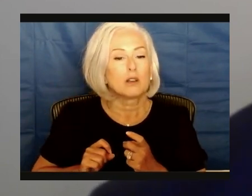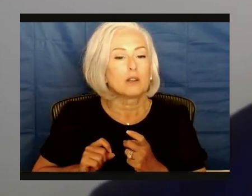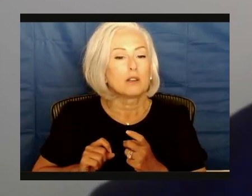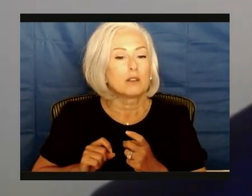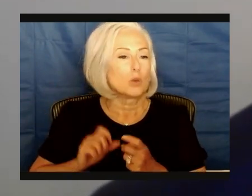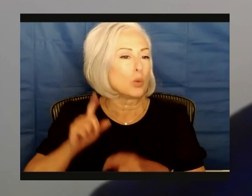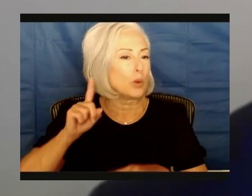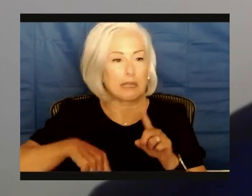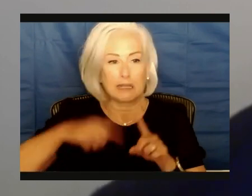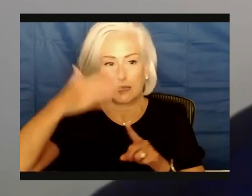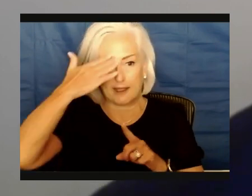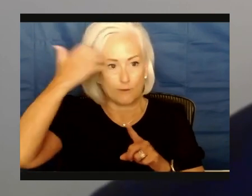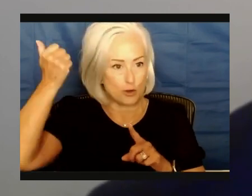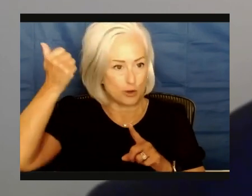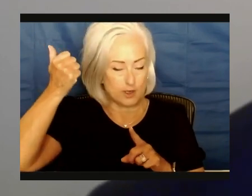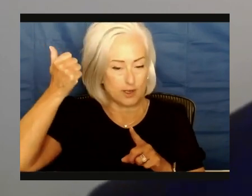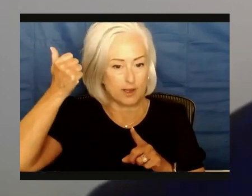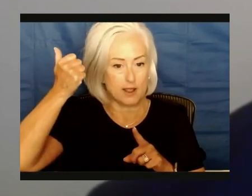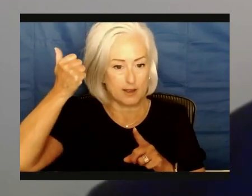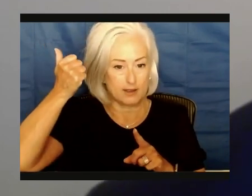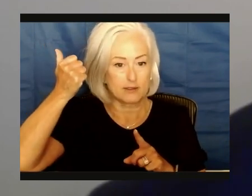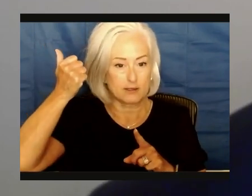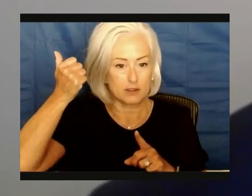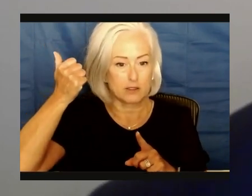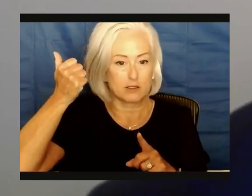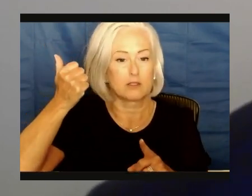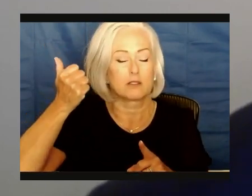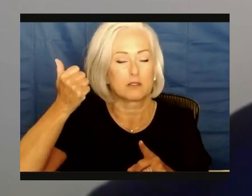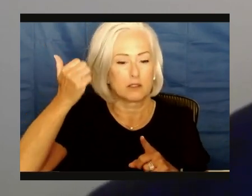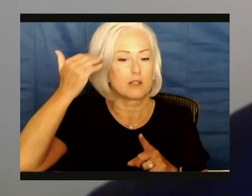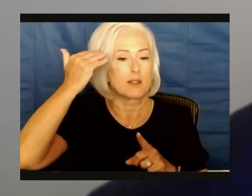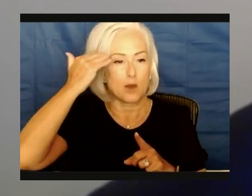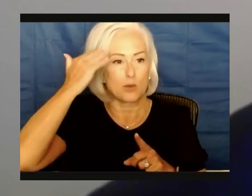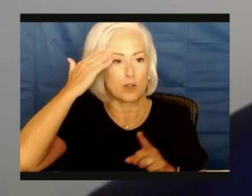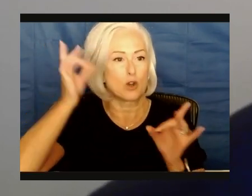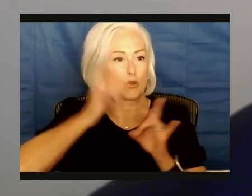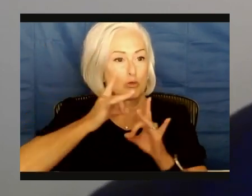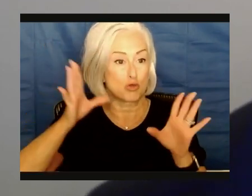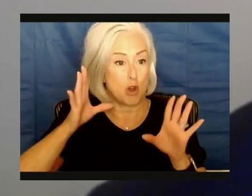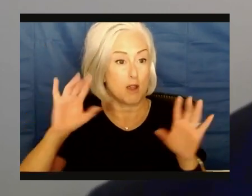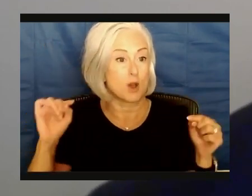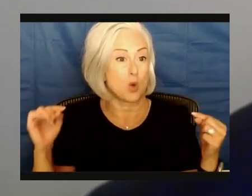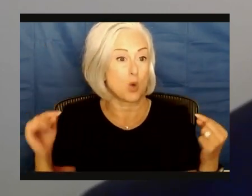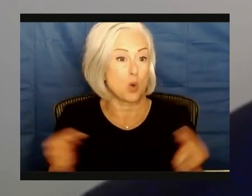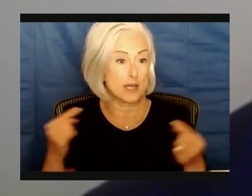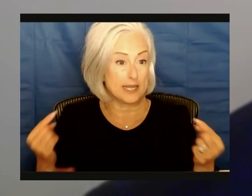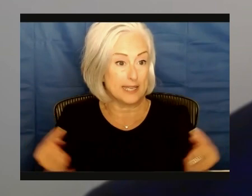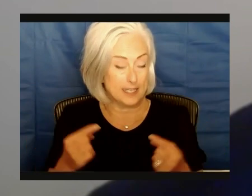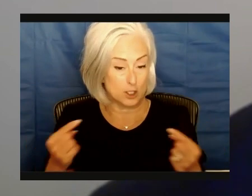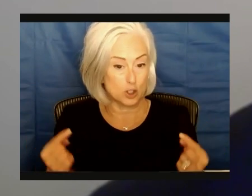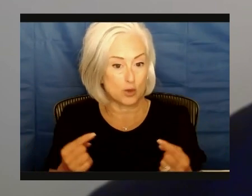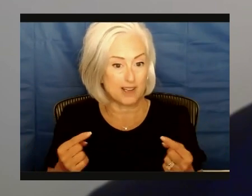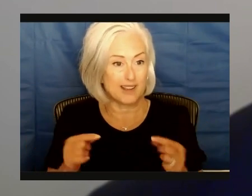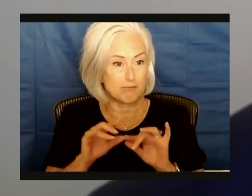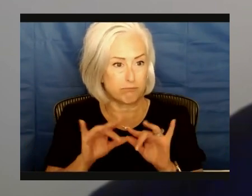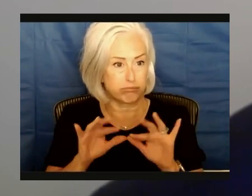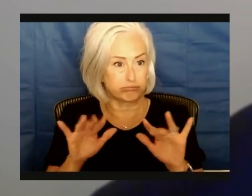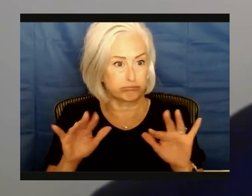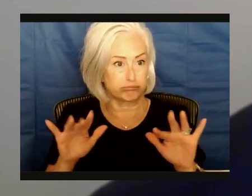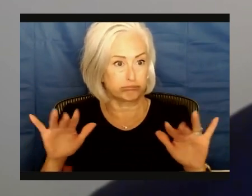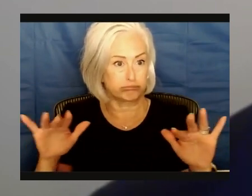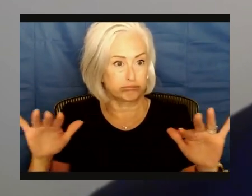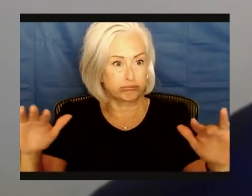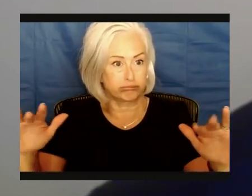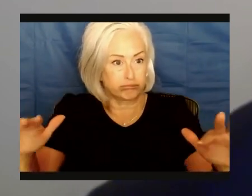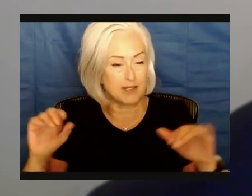know the trauma or injury is currently an epidemic in Africa, knowing that